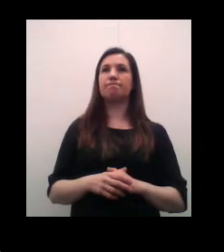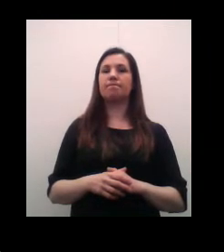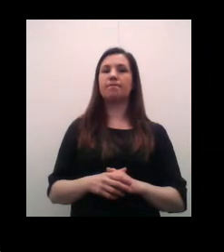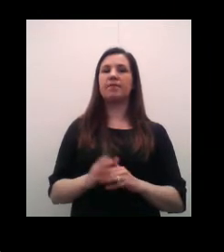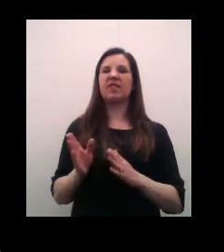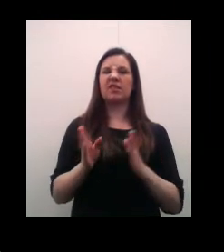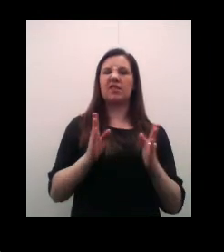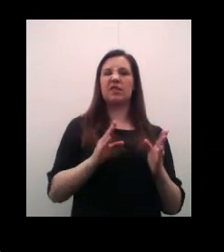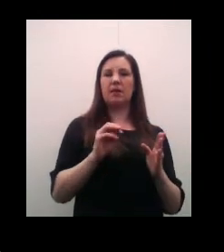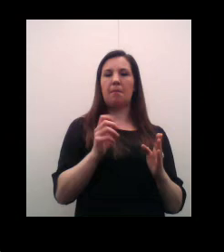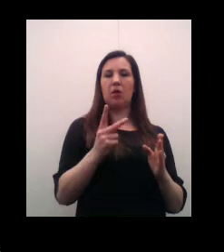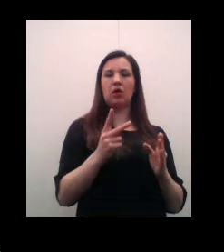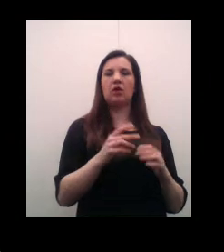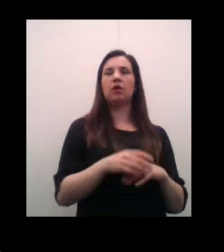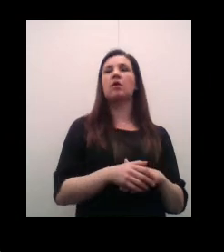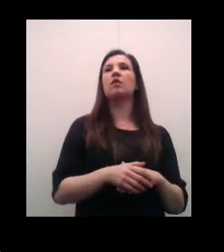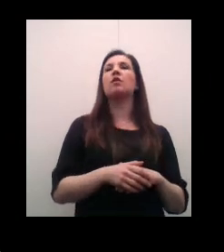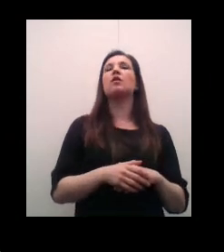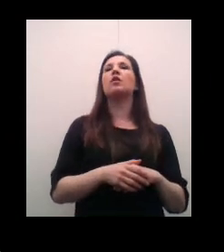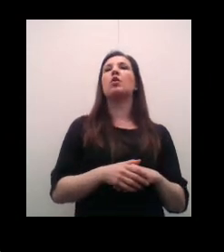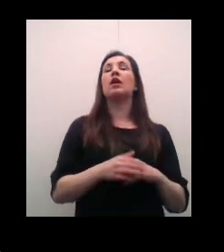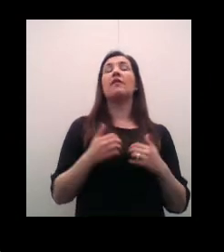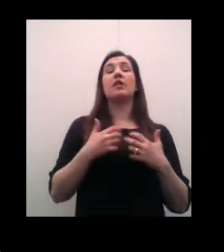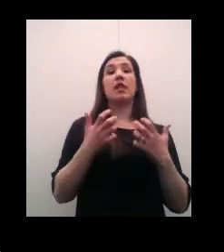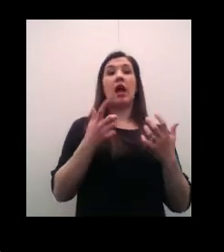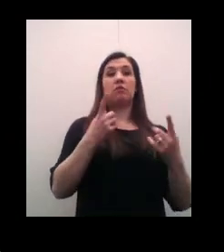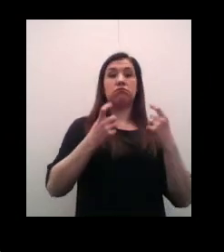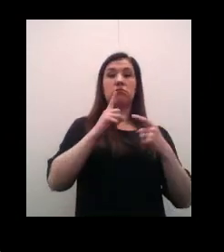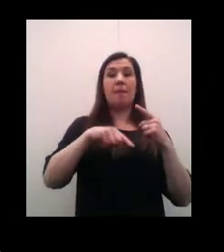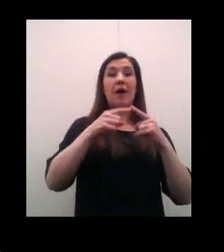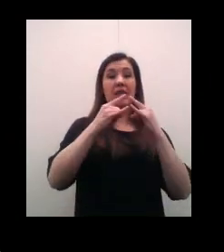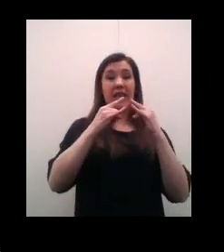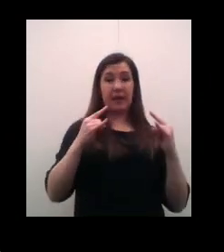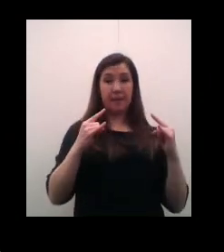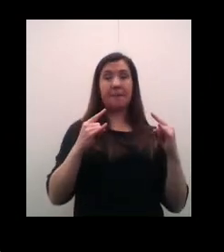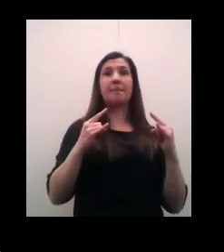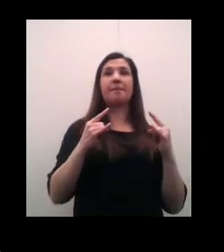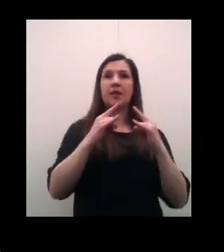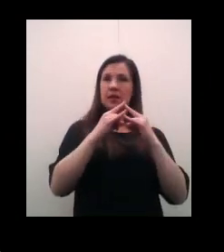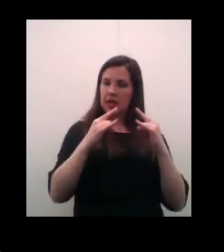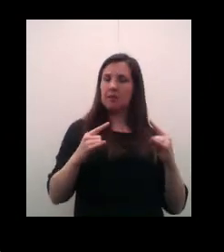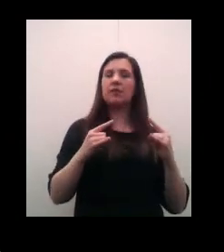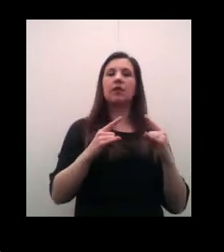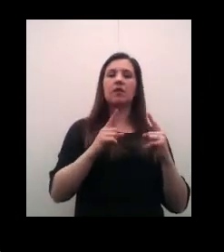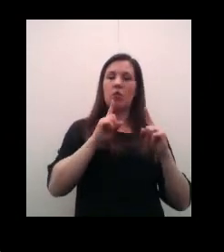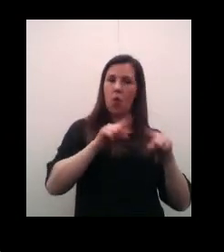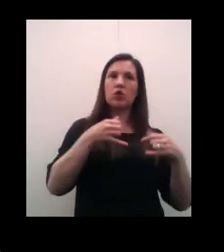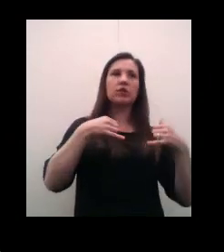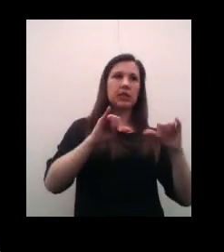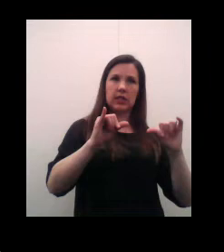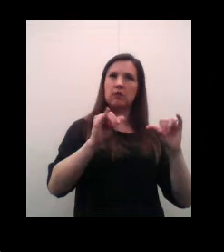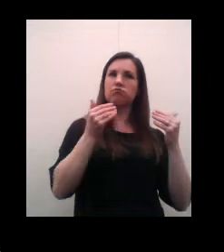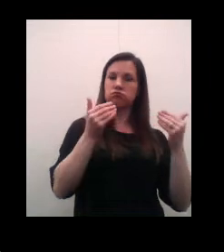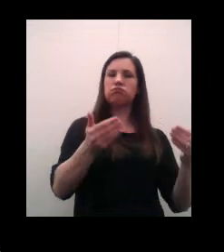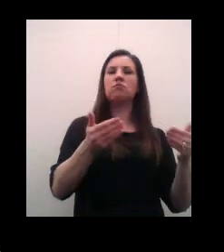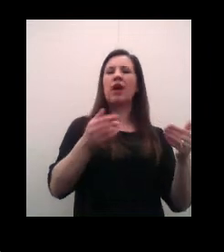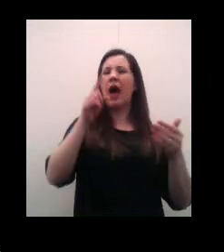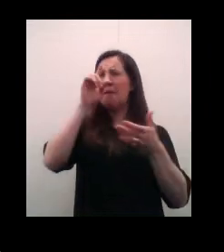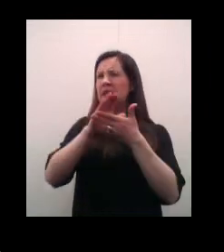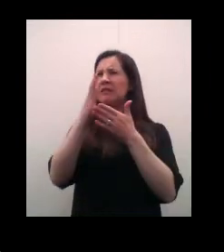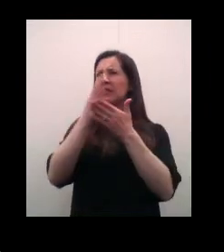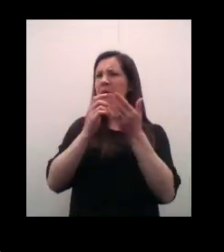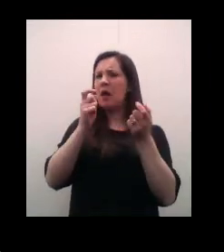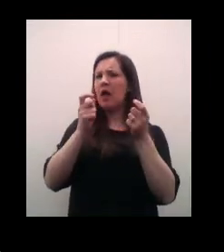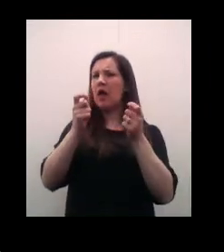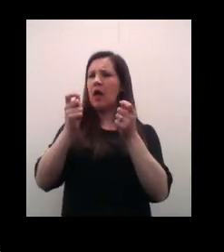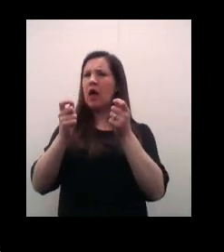If I could just add before then, we've had a lot of questions regarding campgrounds. The campground order is still in effect, but we believe because of some of the changes we'll